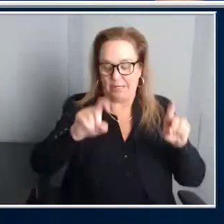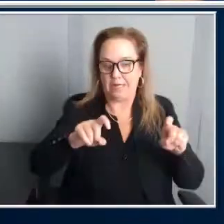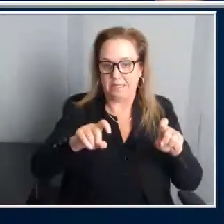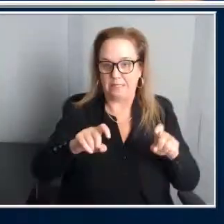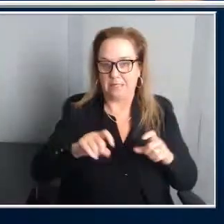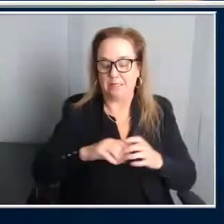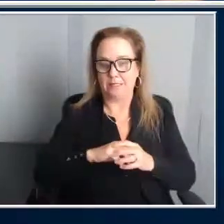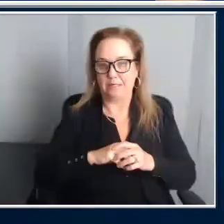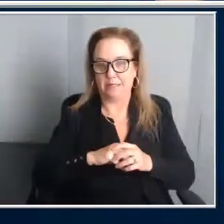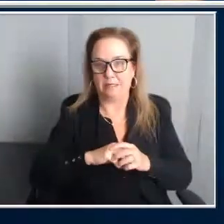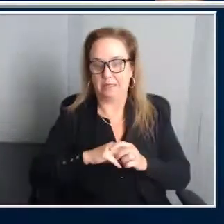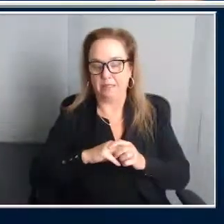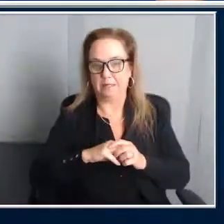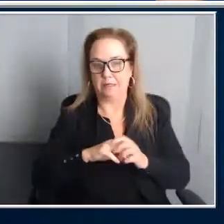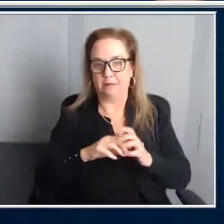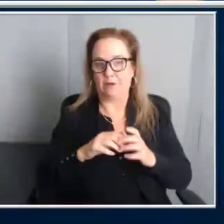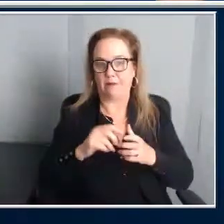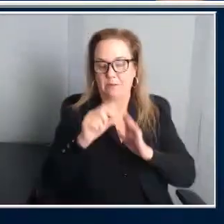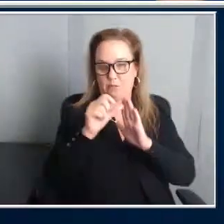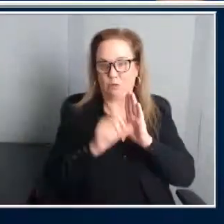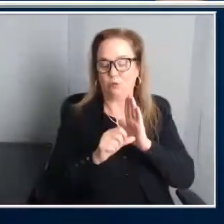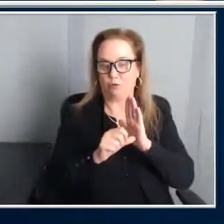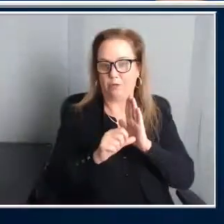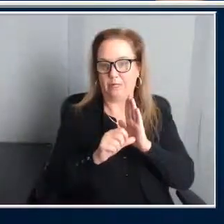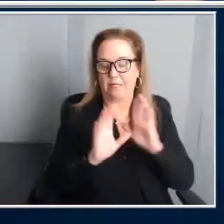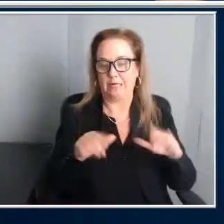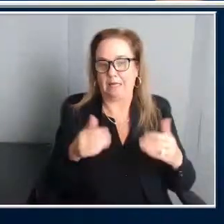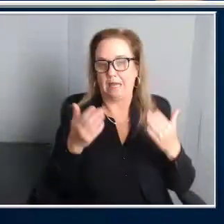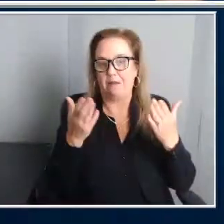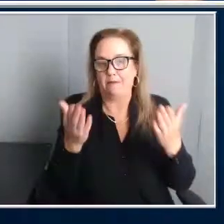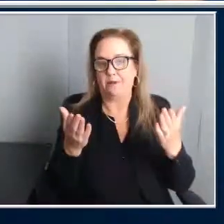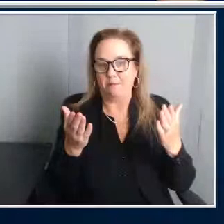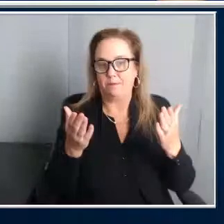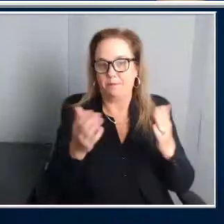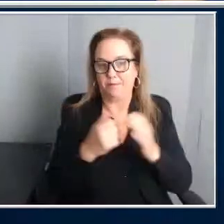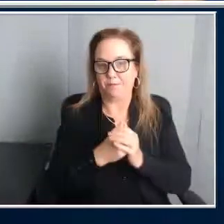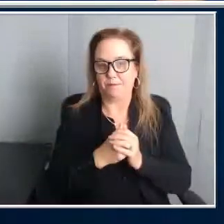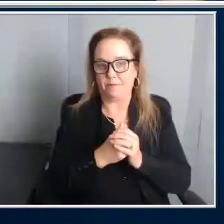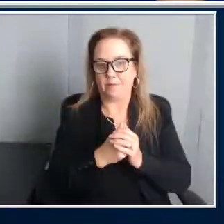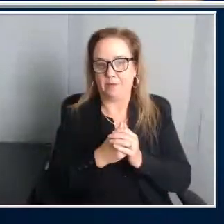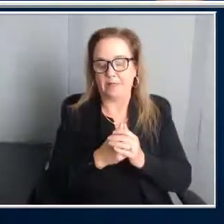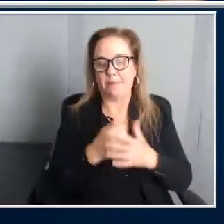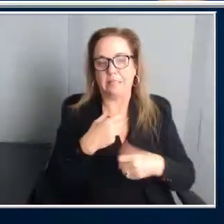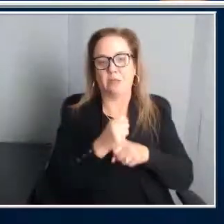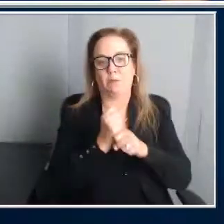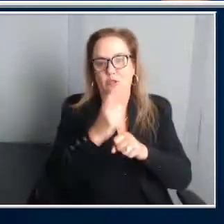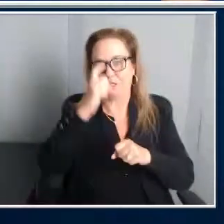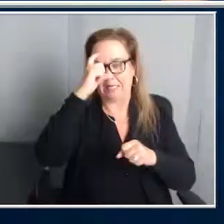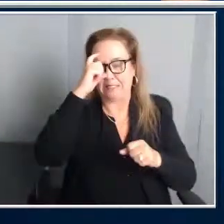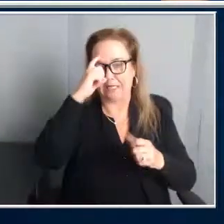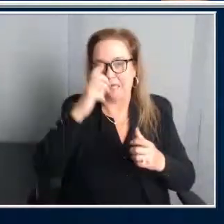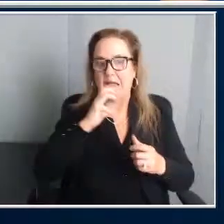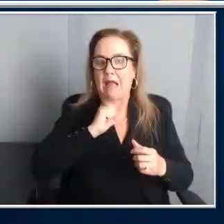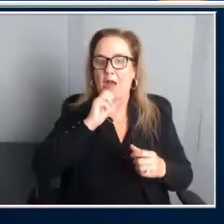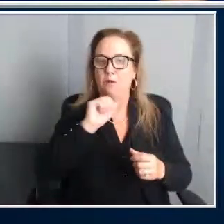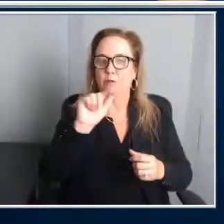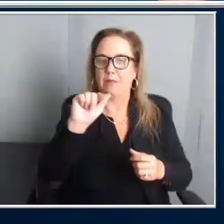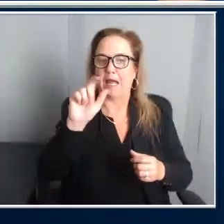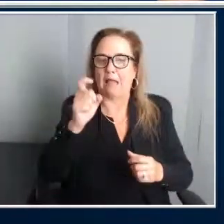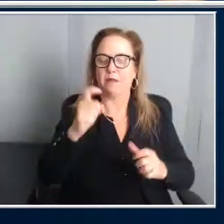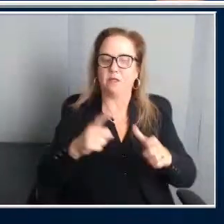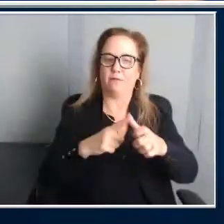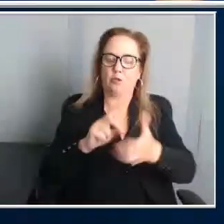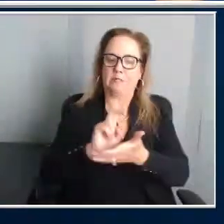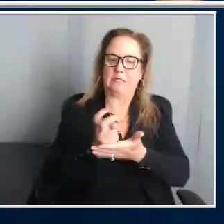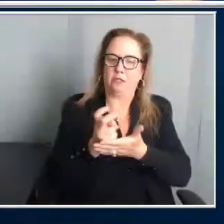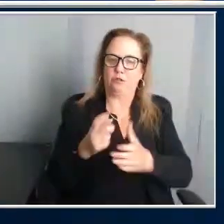getting to have some surgery that did give him a little relief. That makes so much sense. So how old was Alex when he first started having seizures?